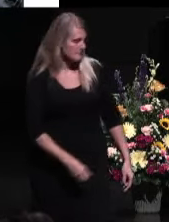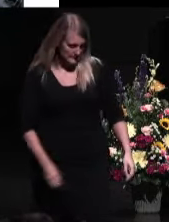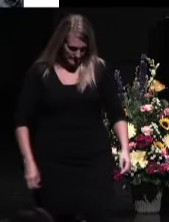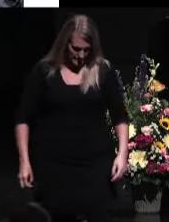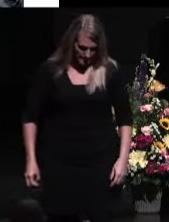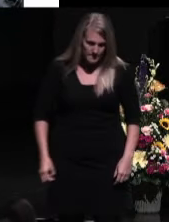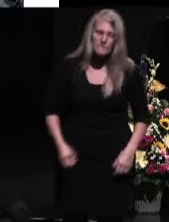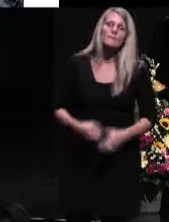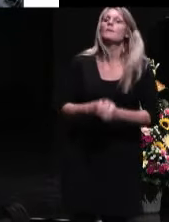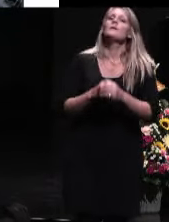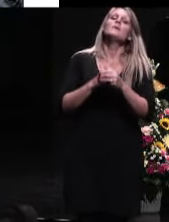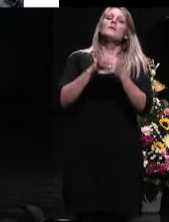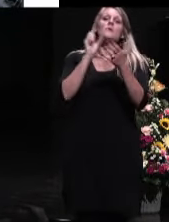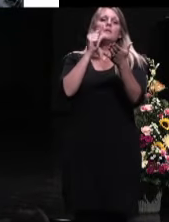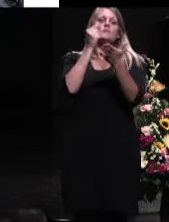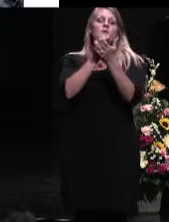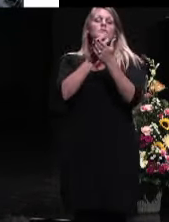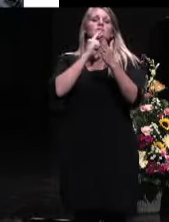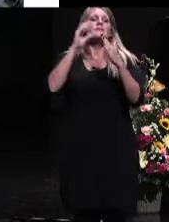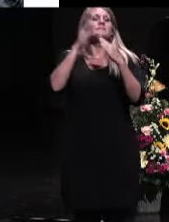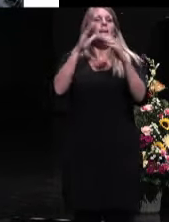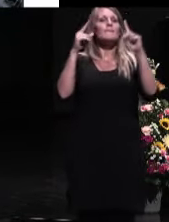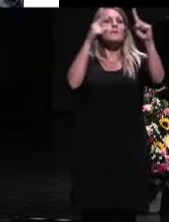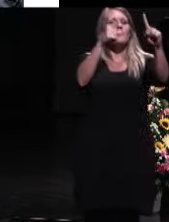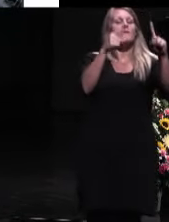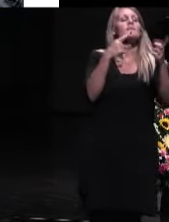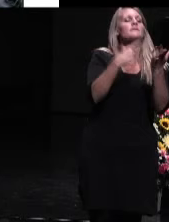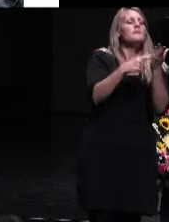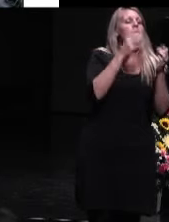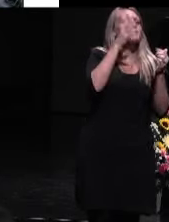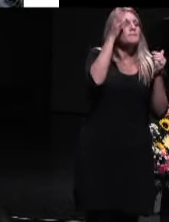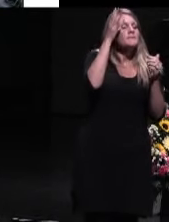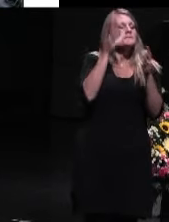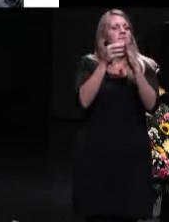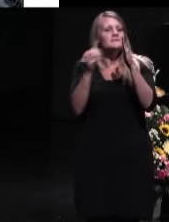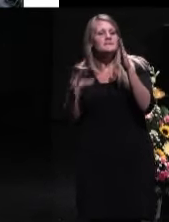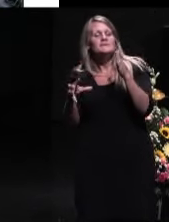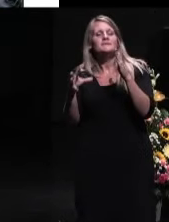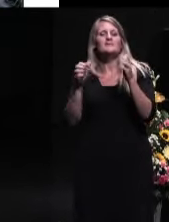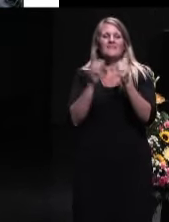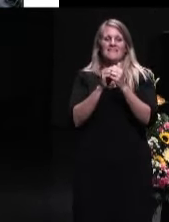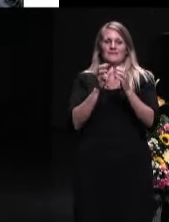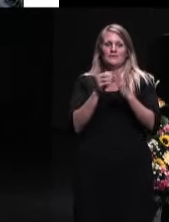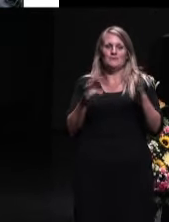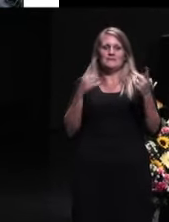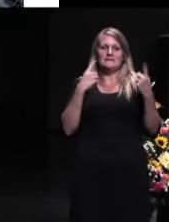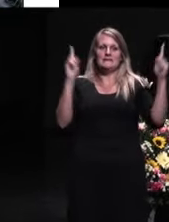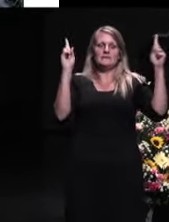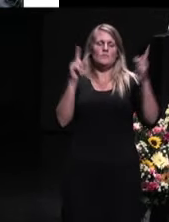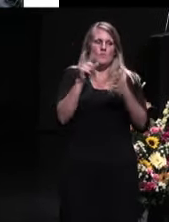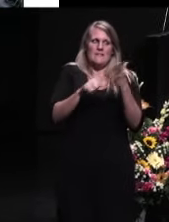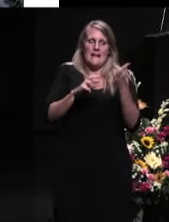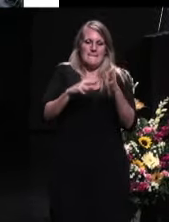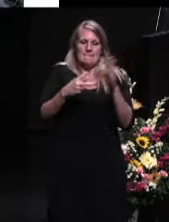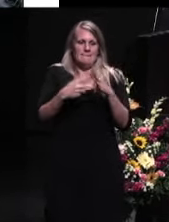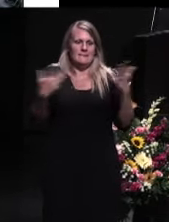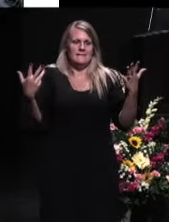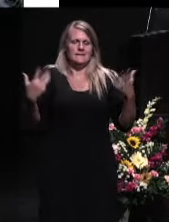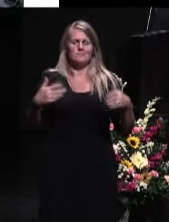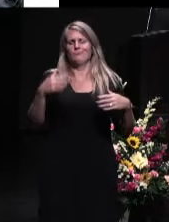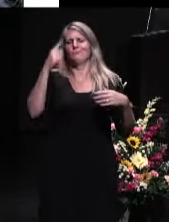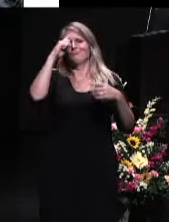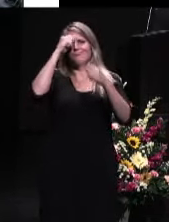is the end game. When I talk to parents, students, and others, we talk about student success. What is student success? And you can think of a number of different